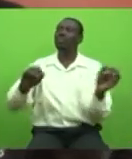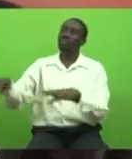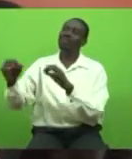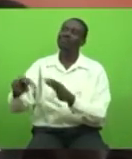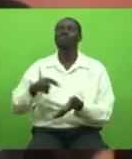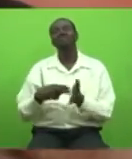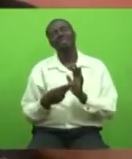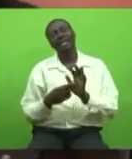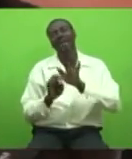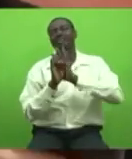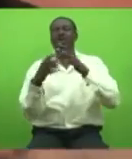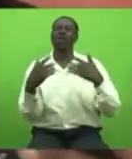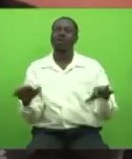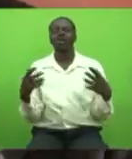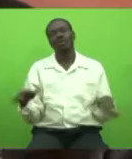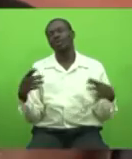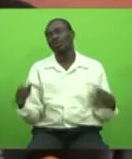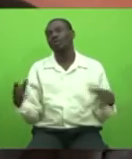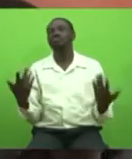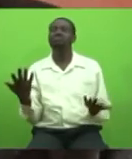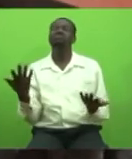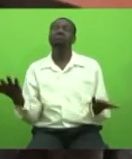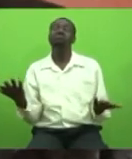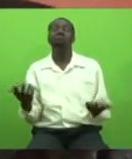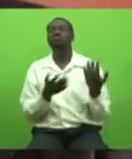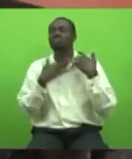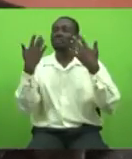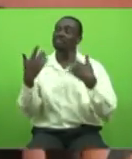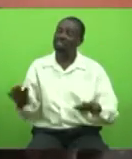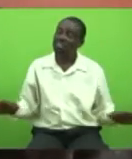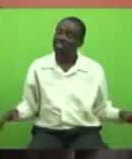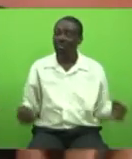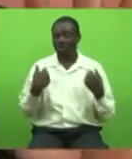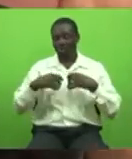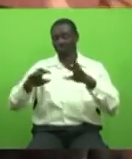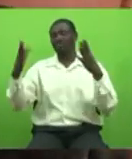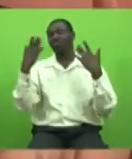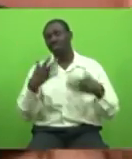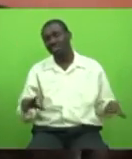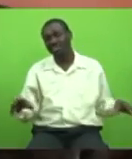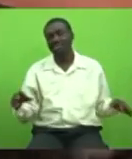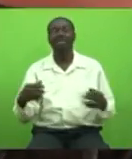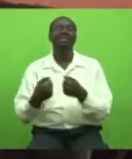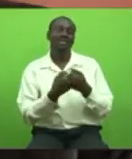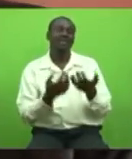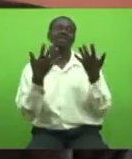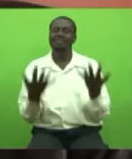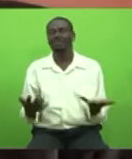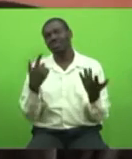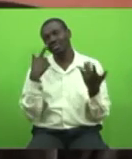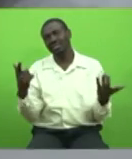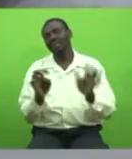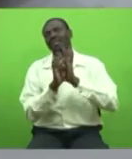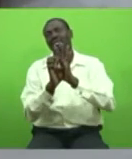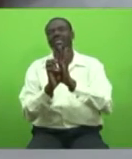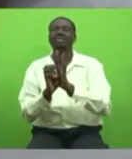we disposed, I showered, I removed the clothes and packed it away. So usually that is a challenge of evidence at the crime,